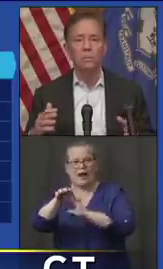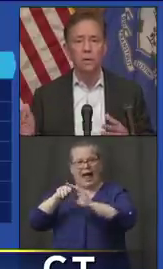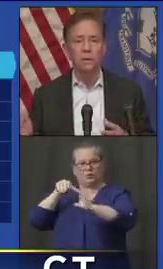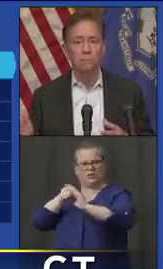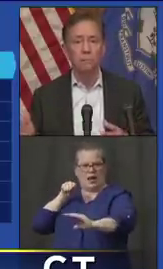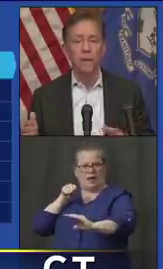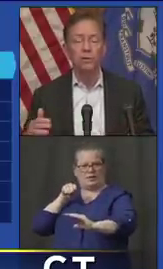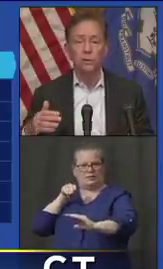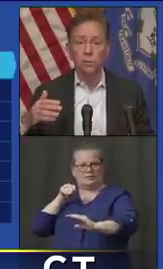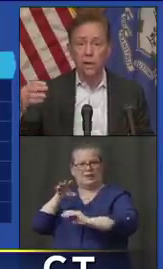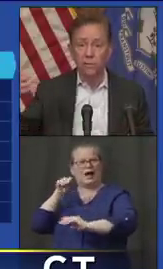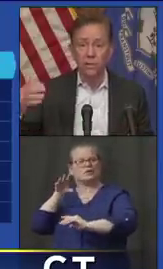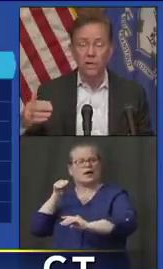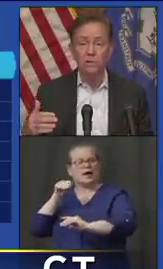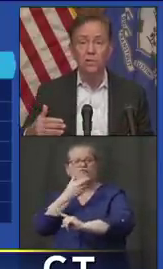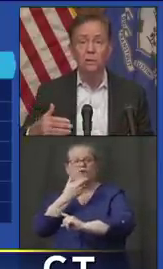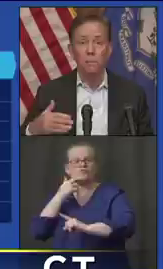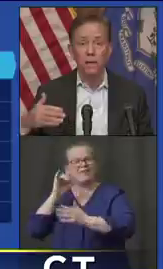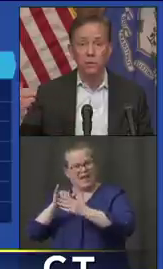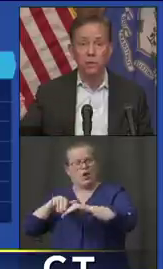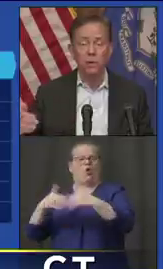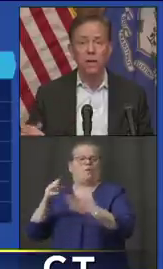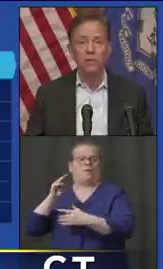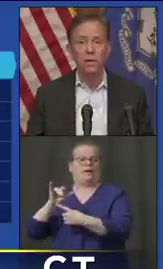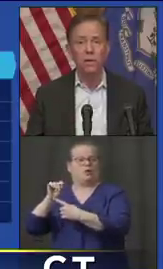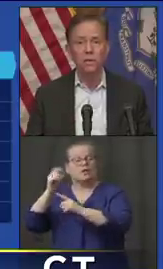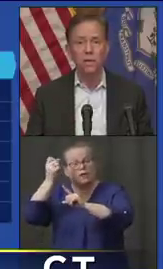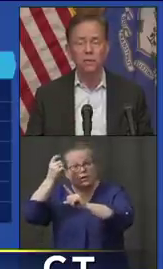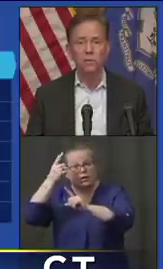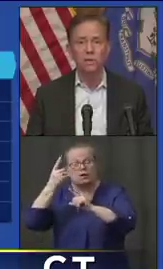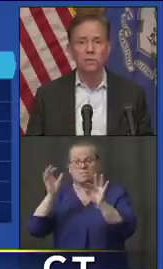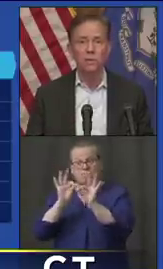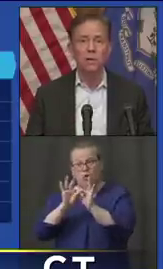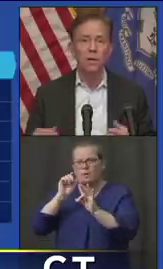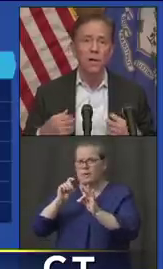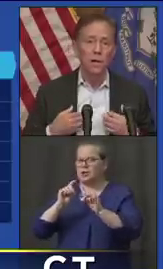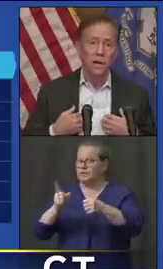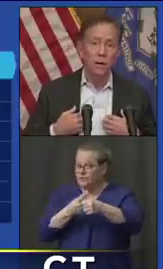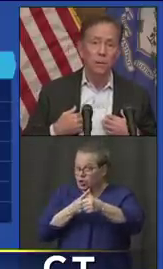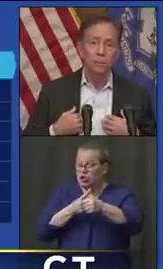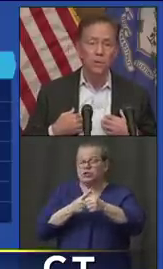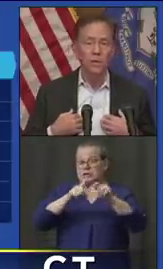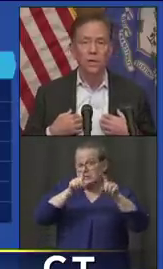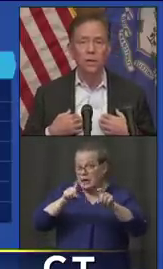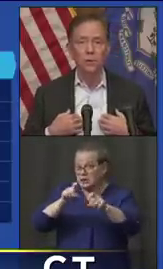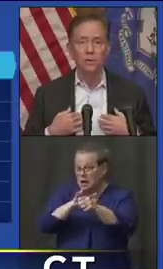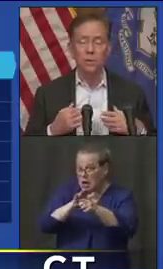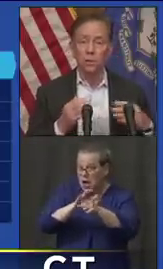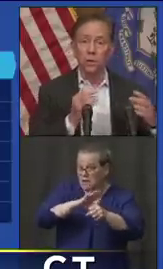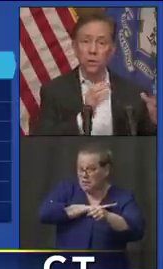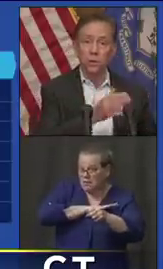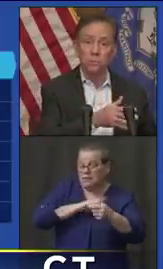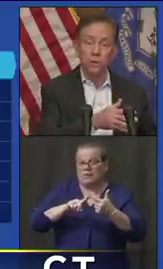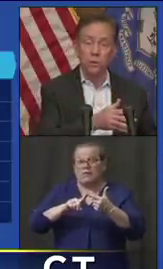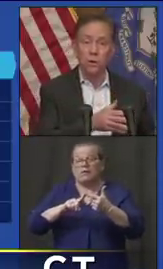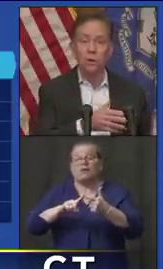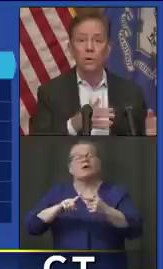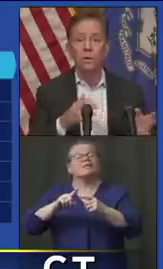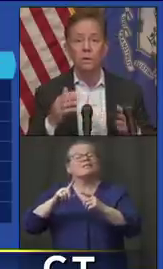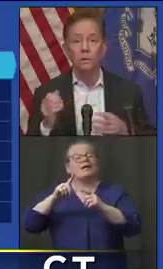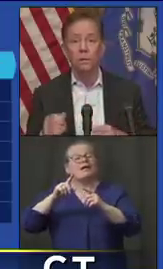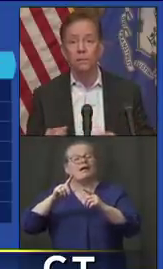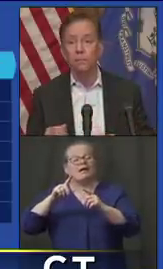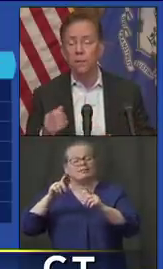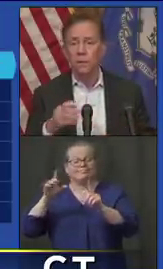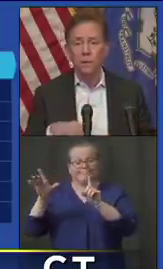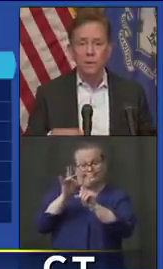conditioned upon making sure we have the testing, making sure we have the contact tracing. And I'll be particularly interested in looking at what's going on